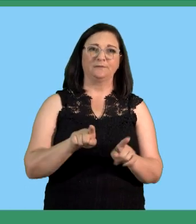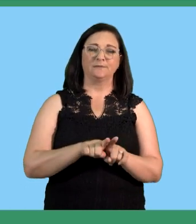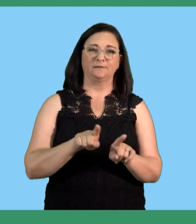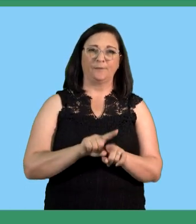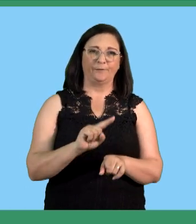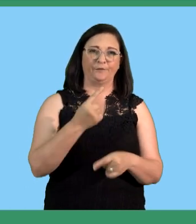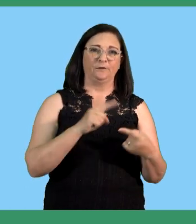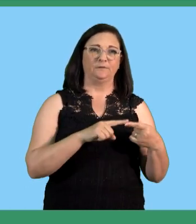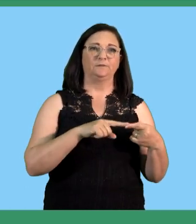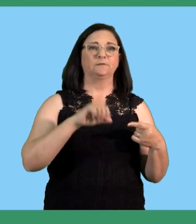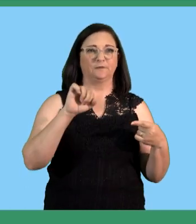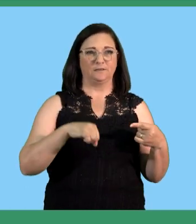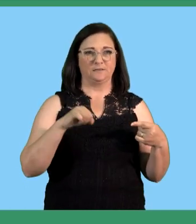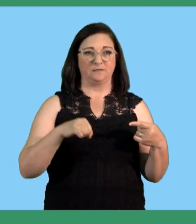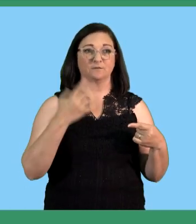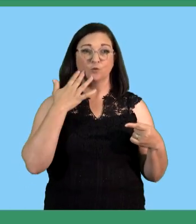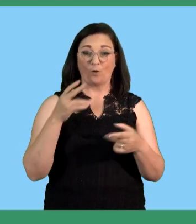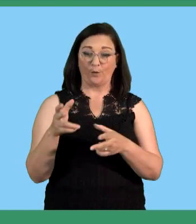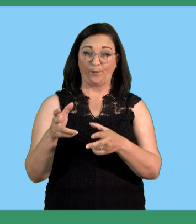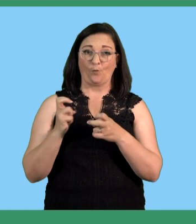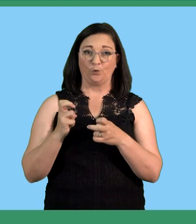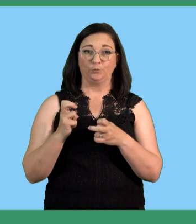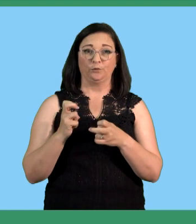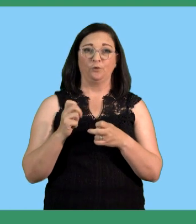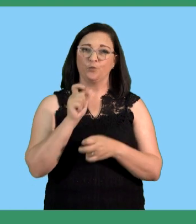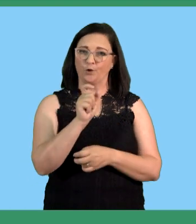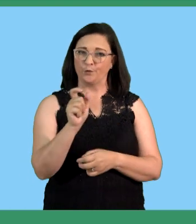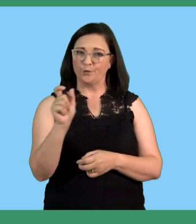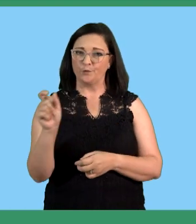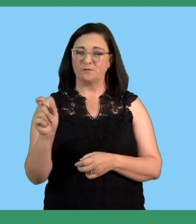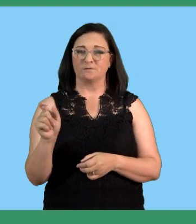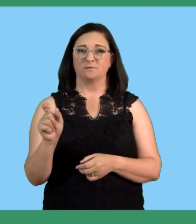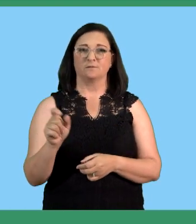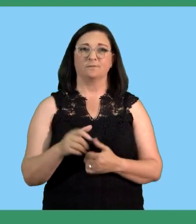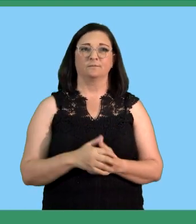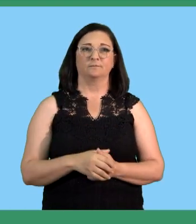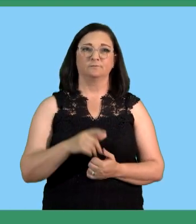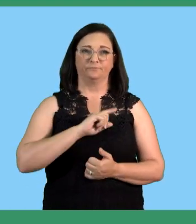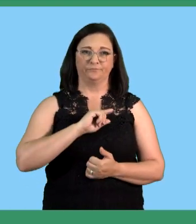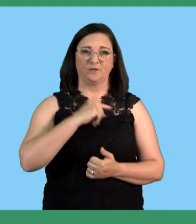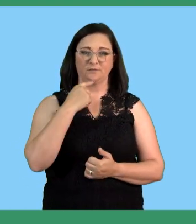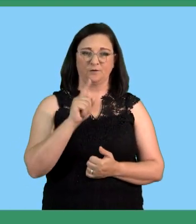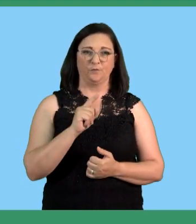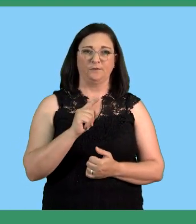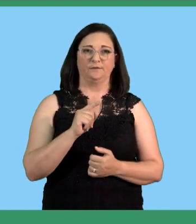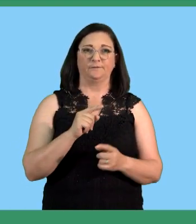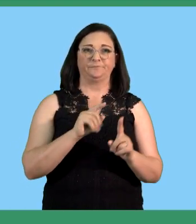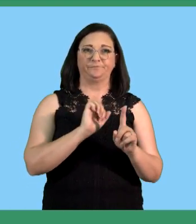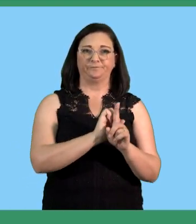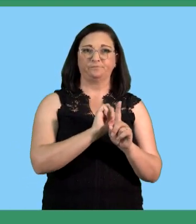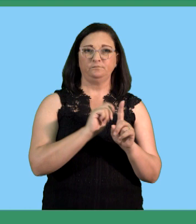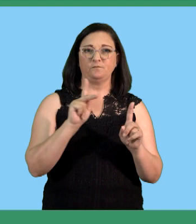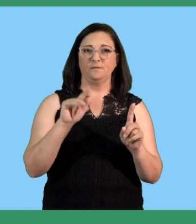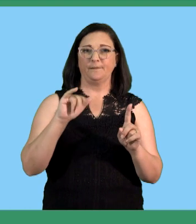that's correct. Remember we said when you're quoting, we're taking it word for word. So Kimberly,